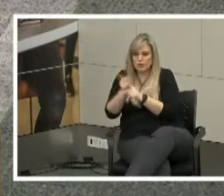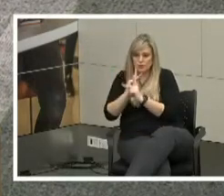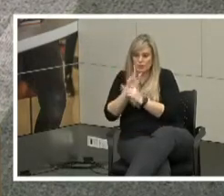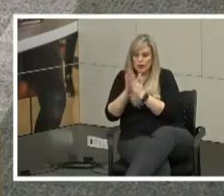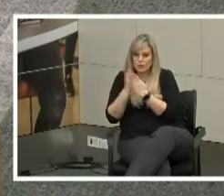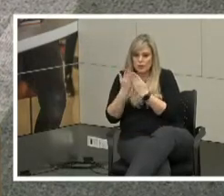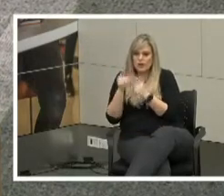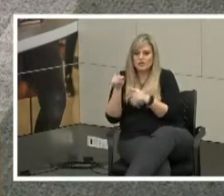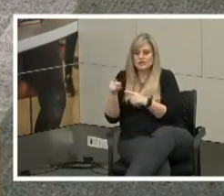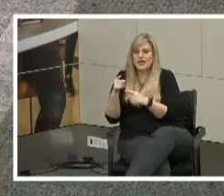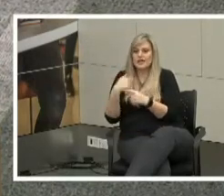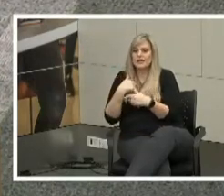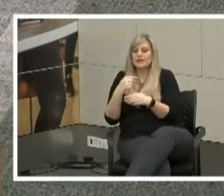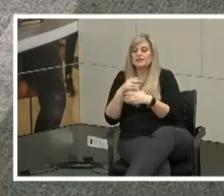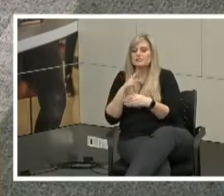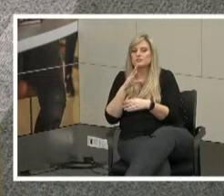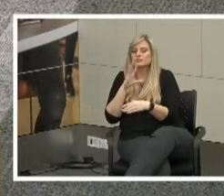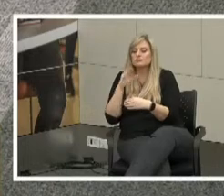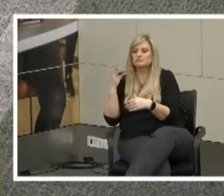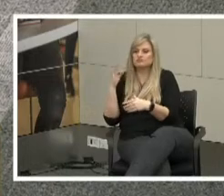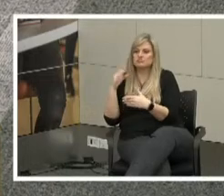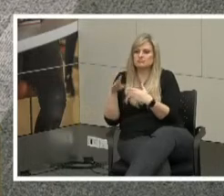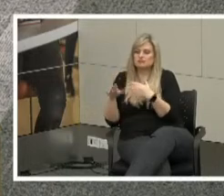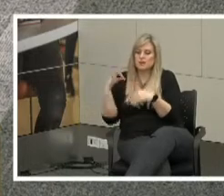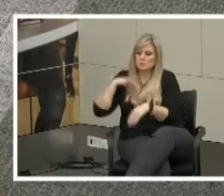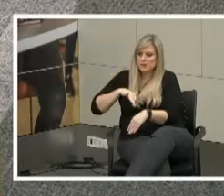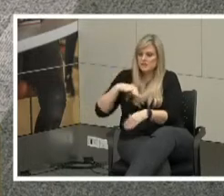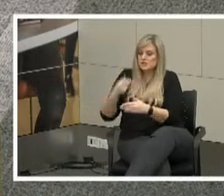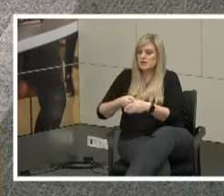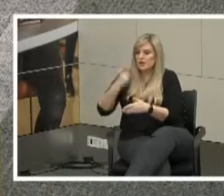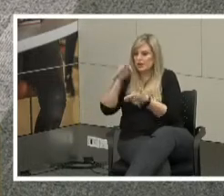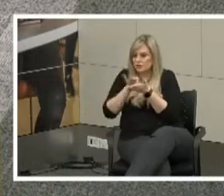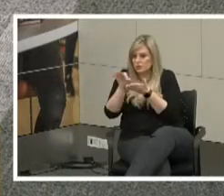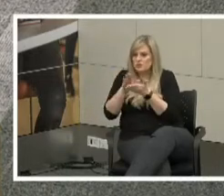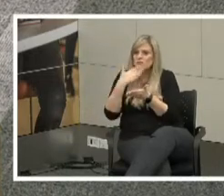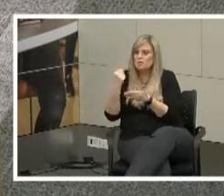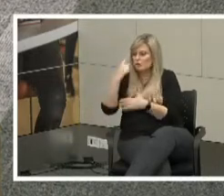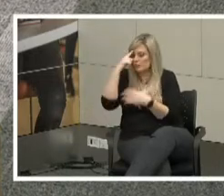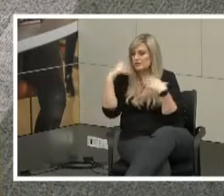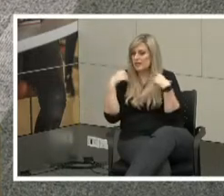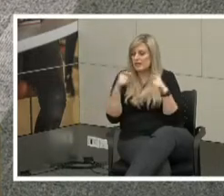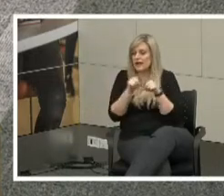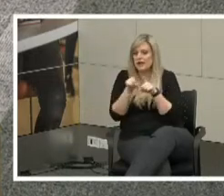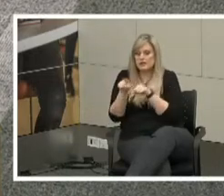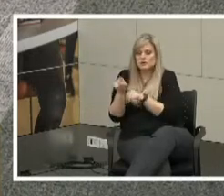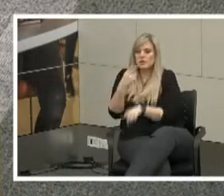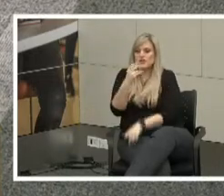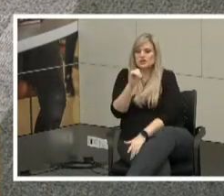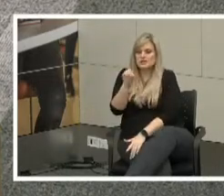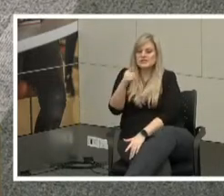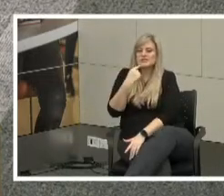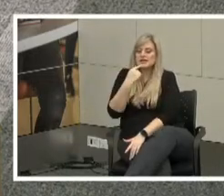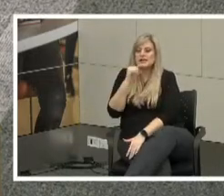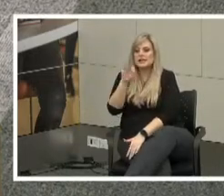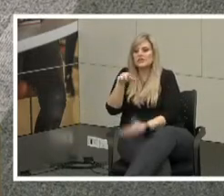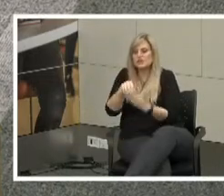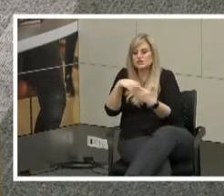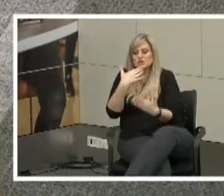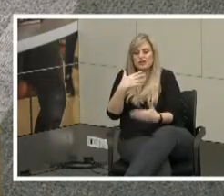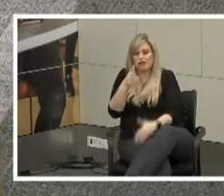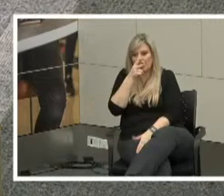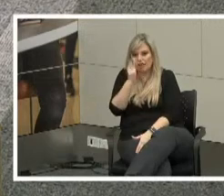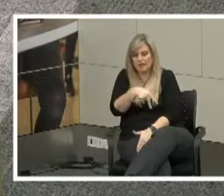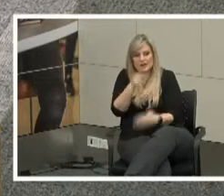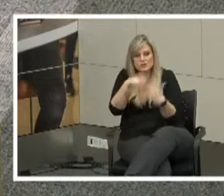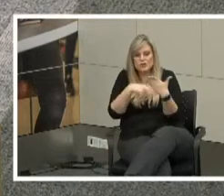is connected to higher scores a wider vocabulary range and solid mental health hi also created a rule saying that if a student is a poor reader then